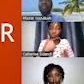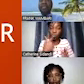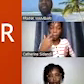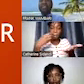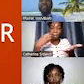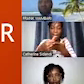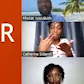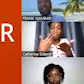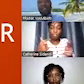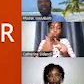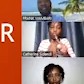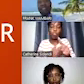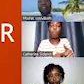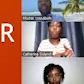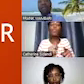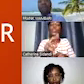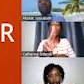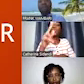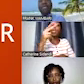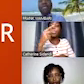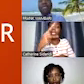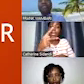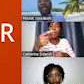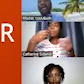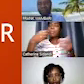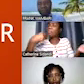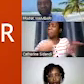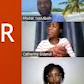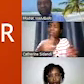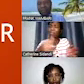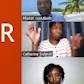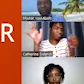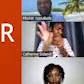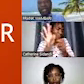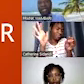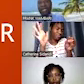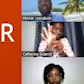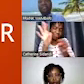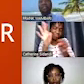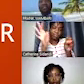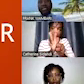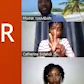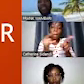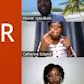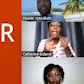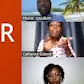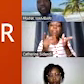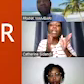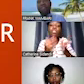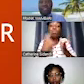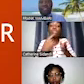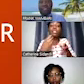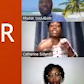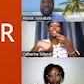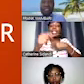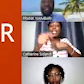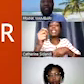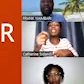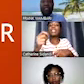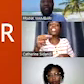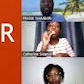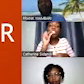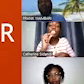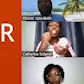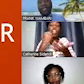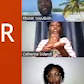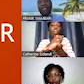from here, he ends up paying a lot of money. Whereas somebody selling the tea from that side and coffee and